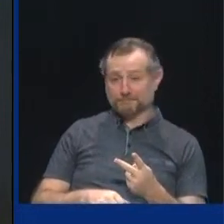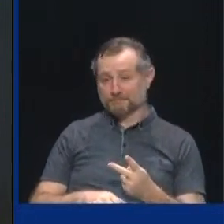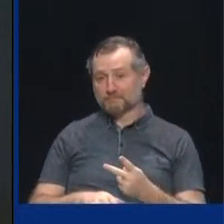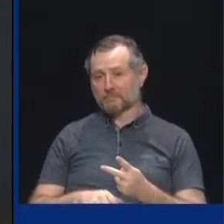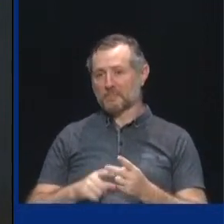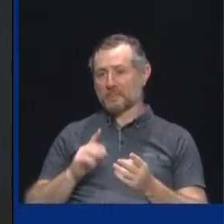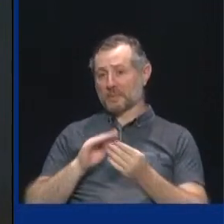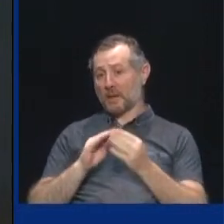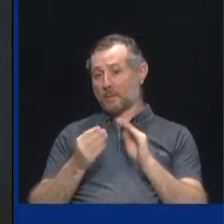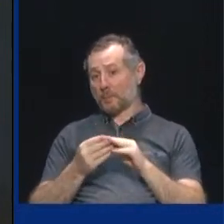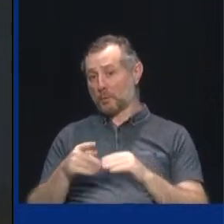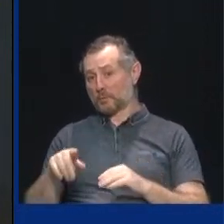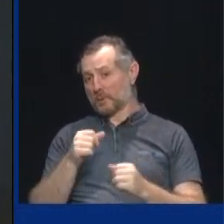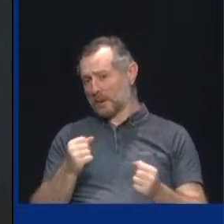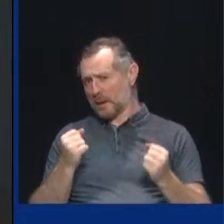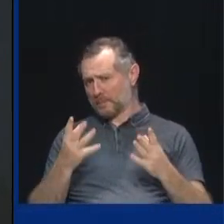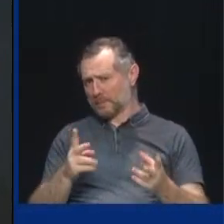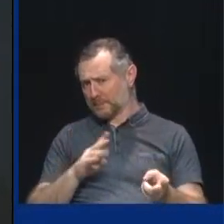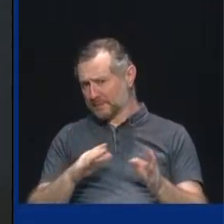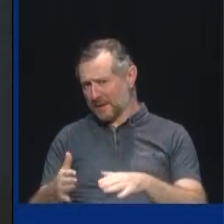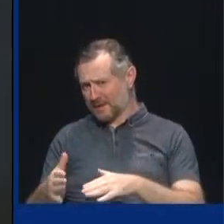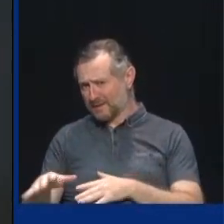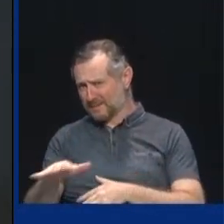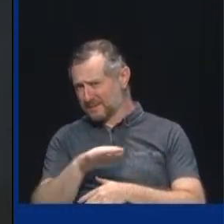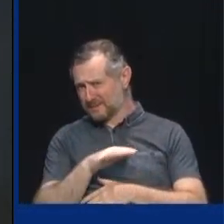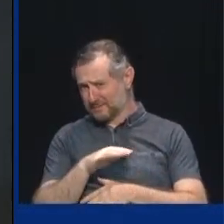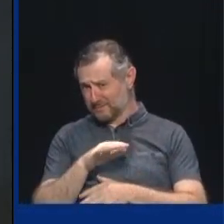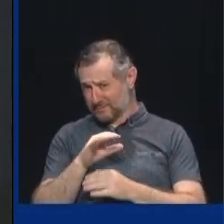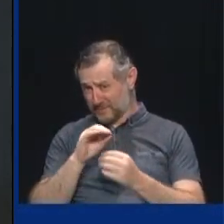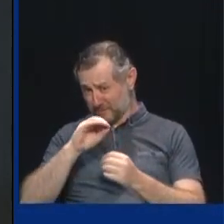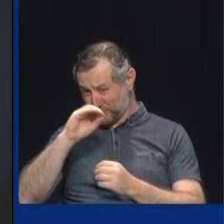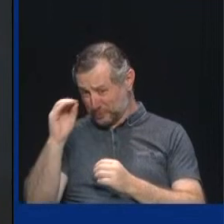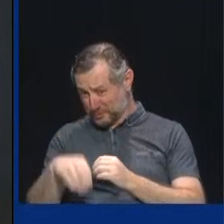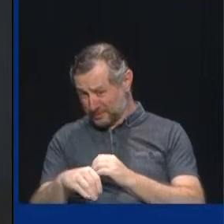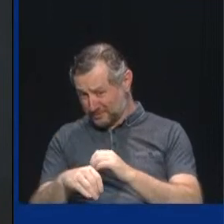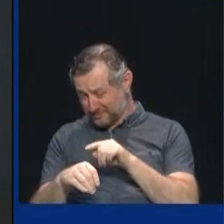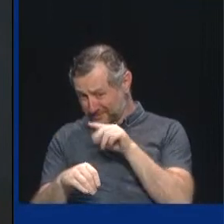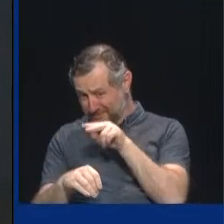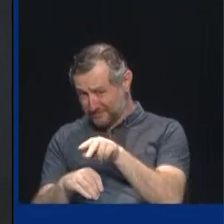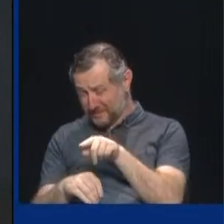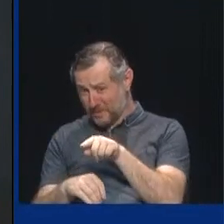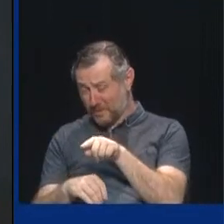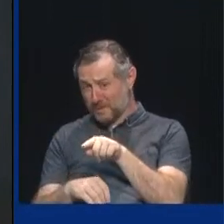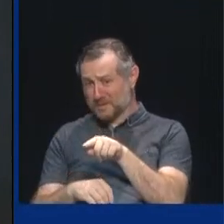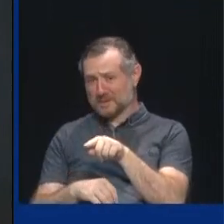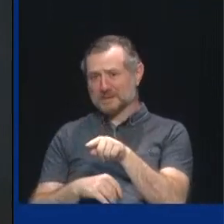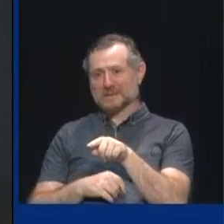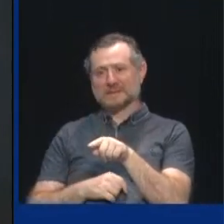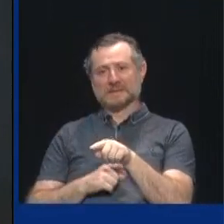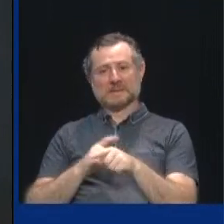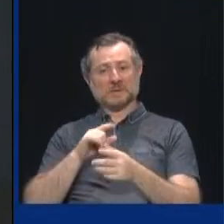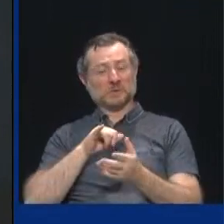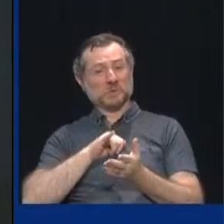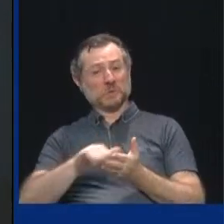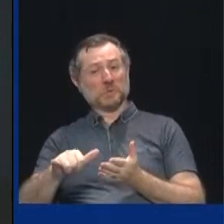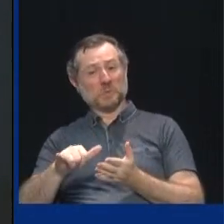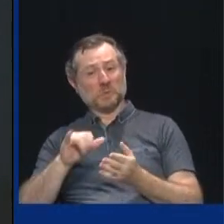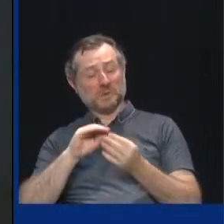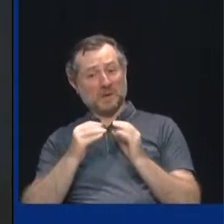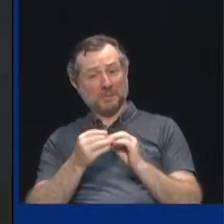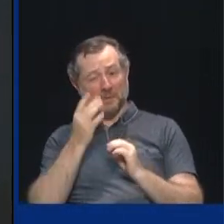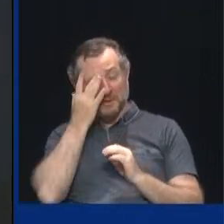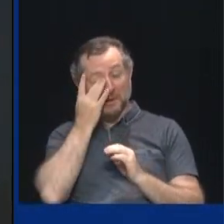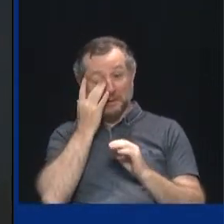of deaths as a percentage, number of nursing home deaths as a percentage, New York is number 31 in the